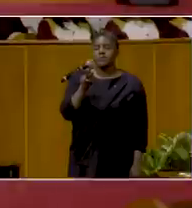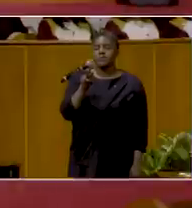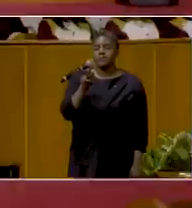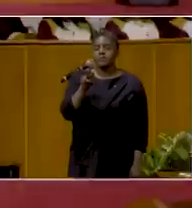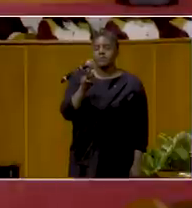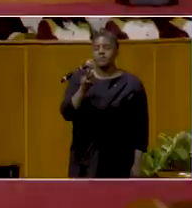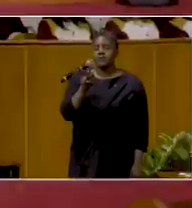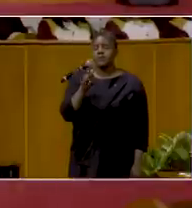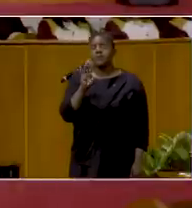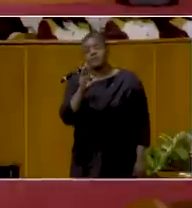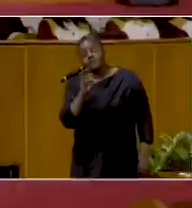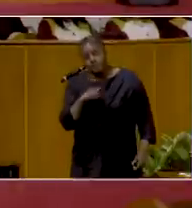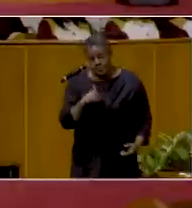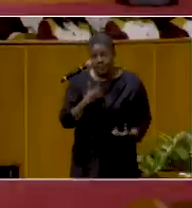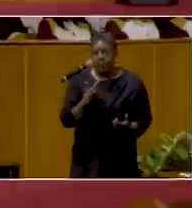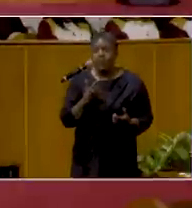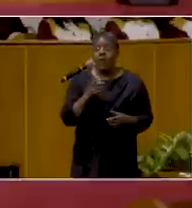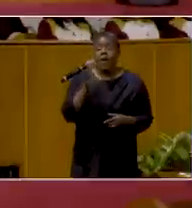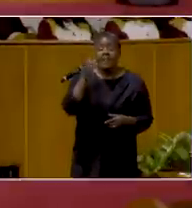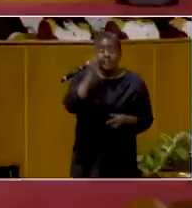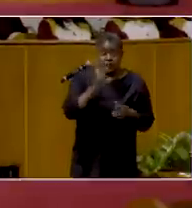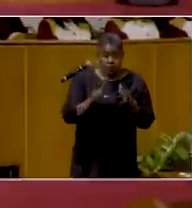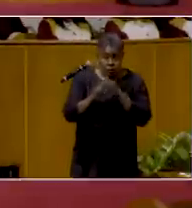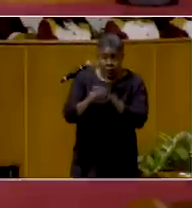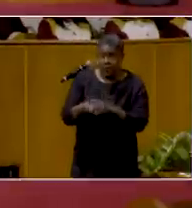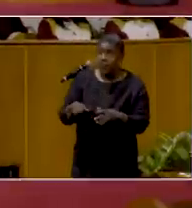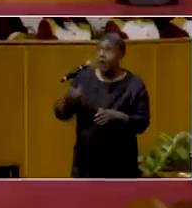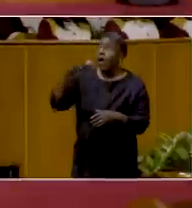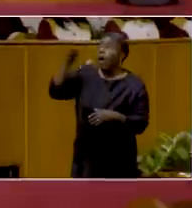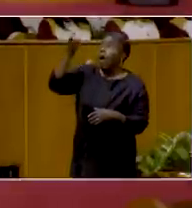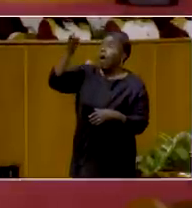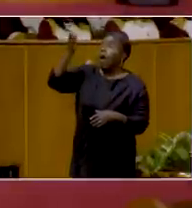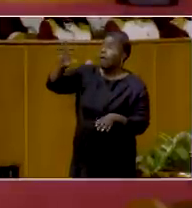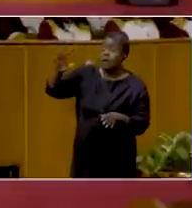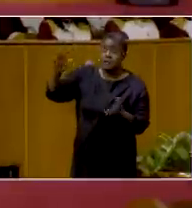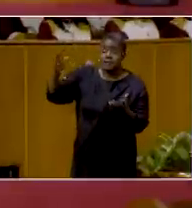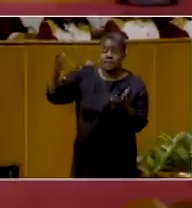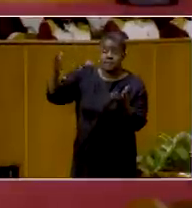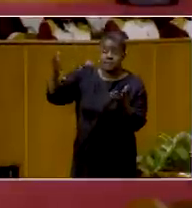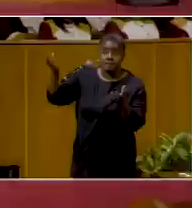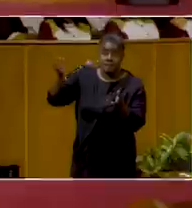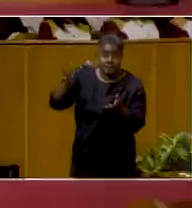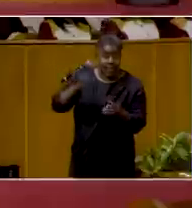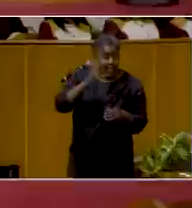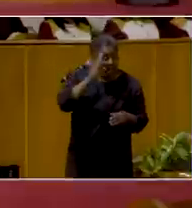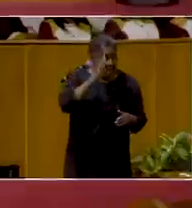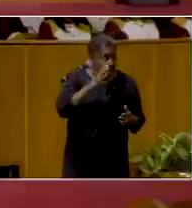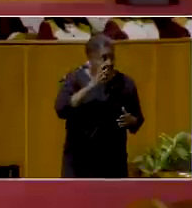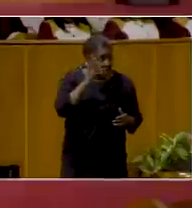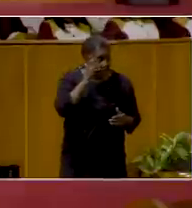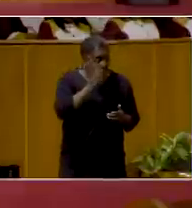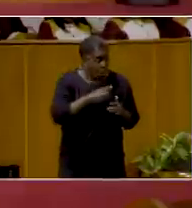Satan shows up. God has a conversation with Satan. It goes a little something like this. Hey, Satan, where you been?